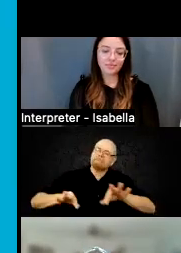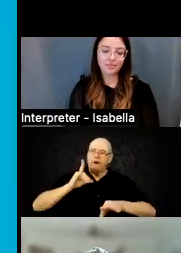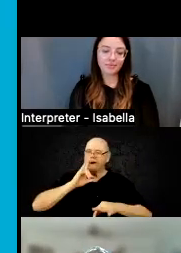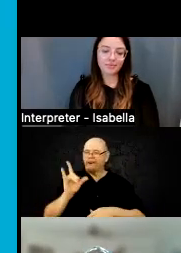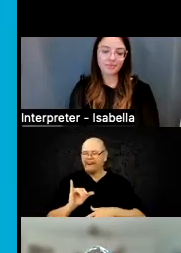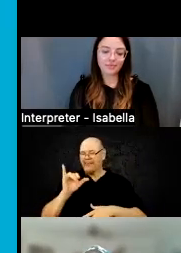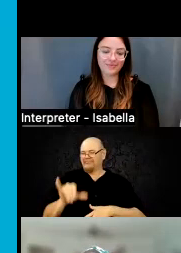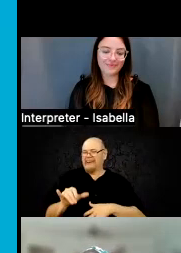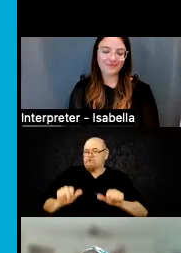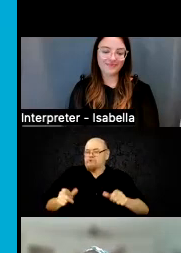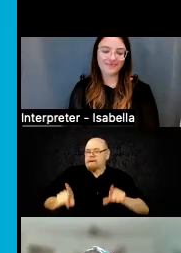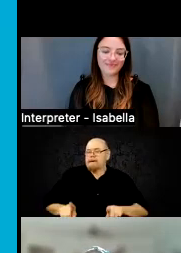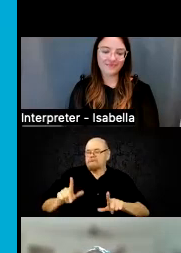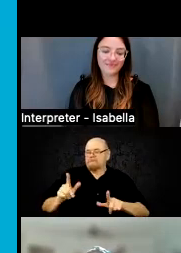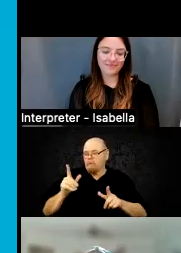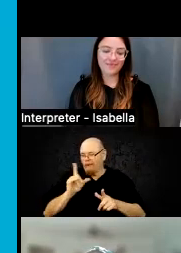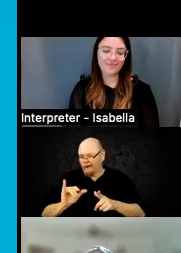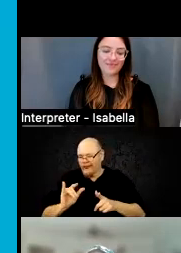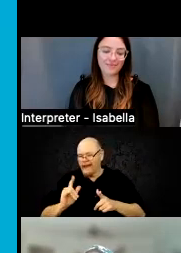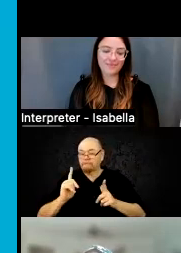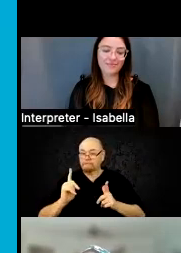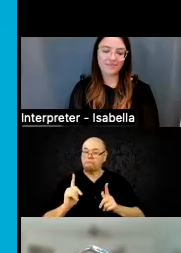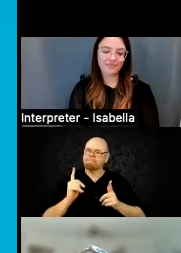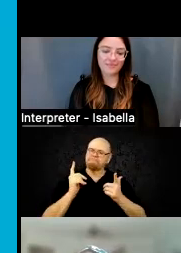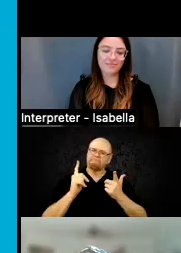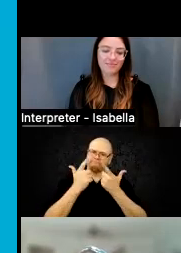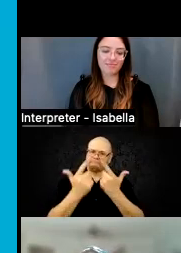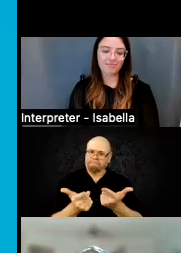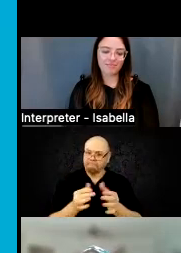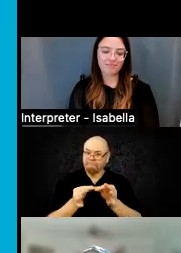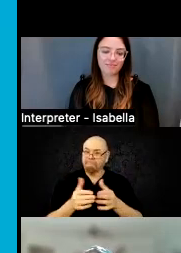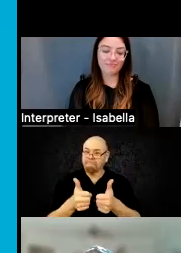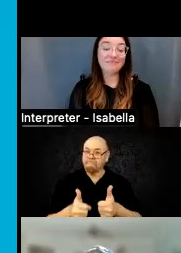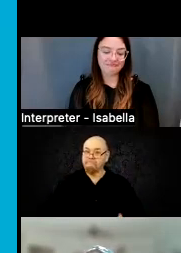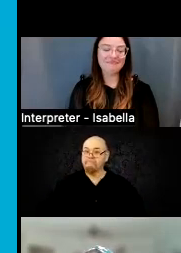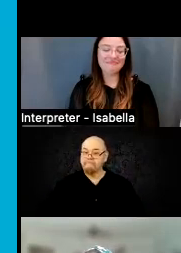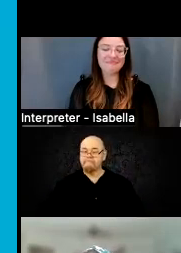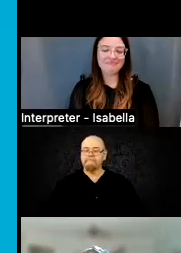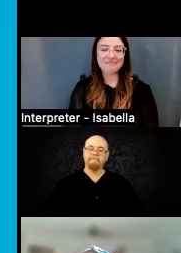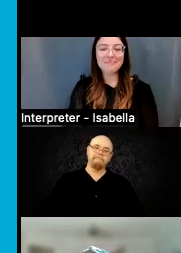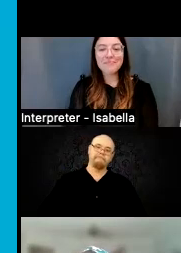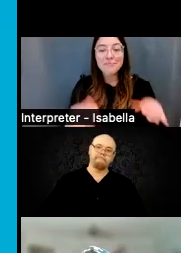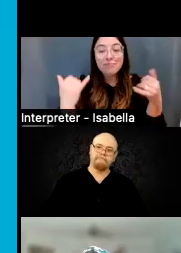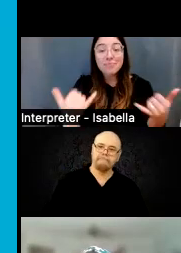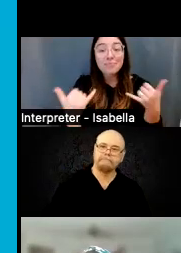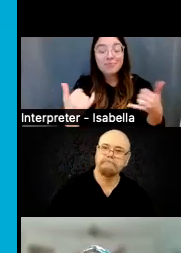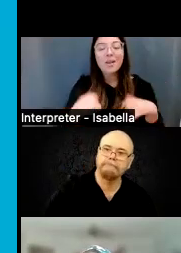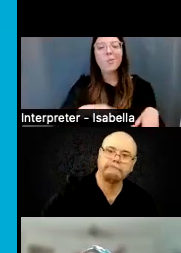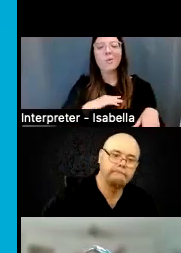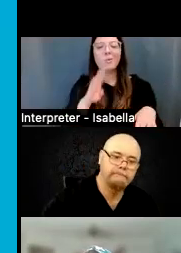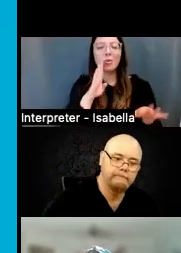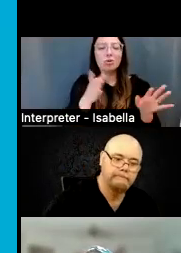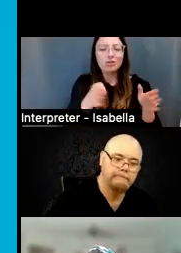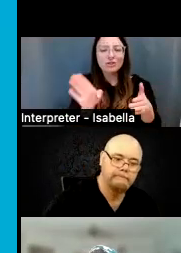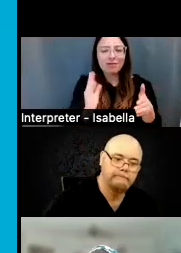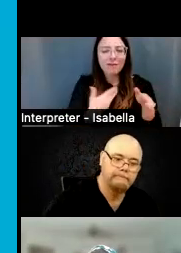So now I think we're going to shift gears and really try to be practical about tips for successful advocacy and what